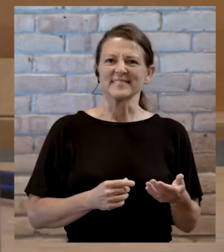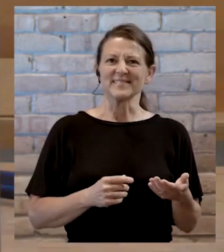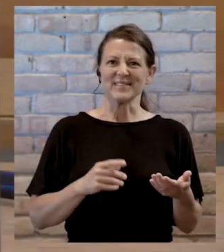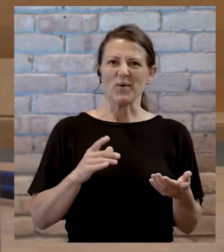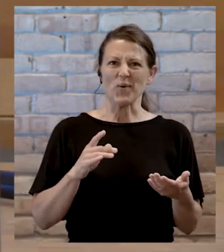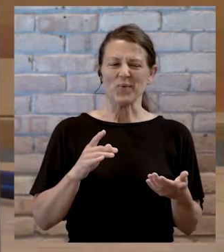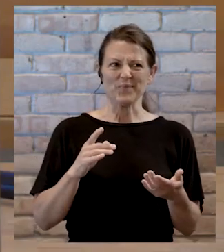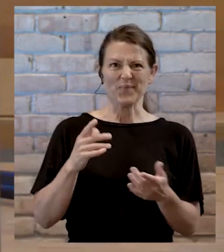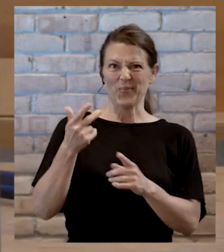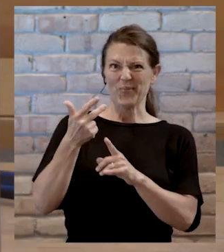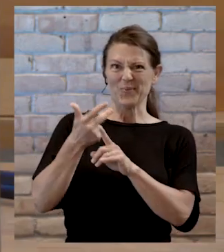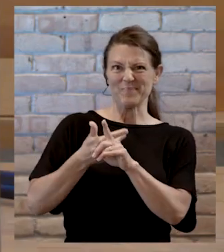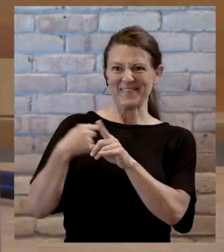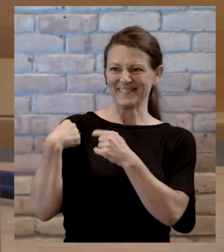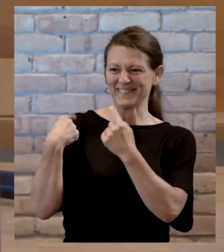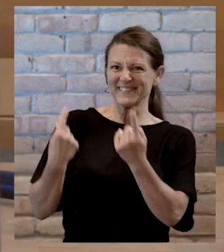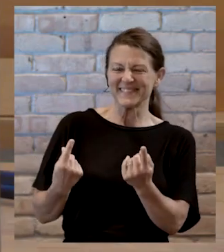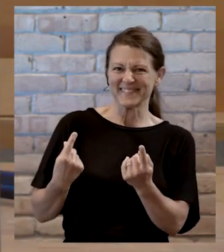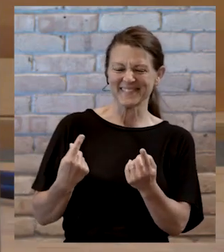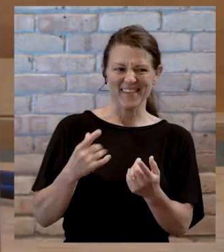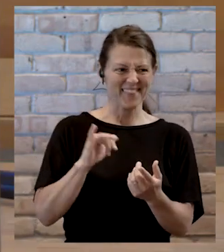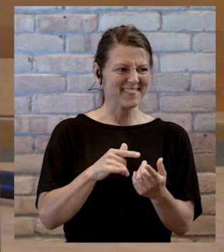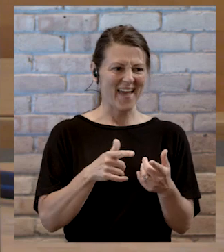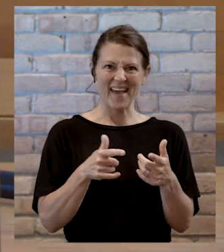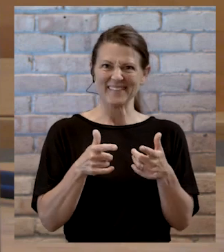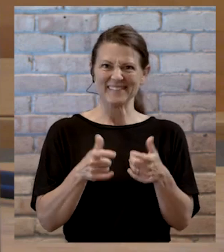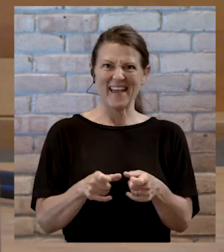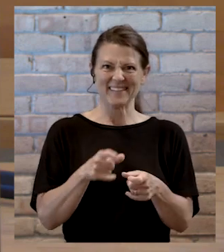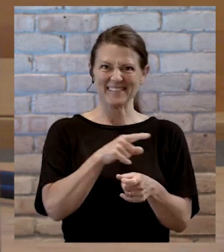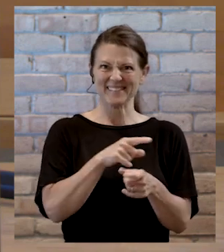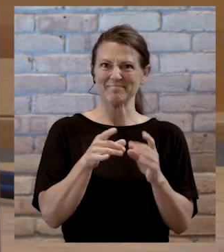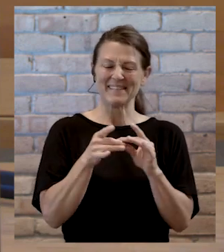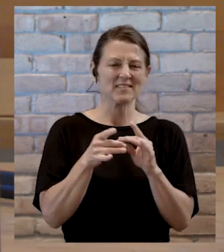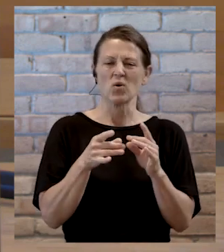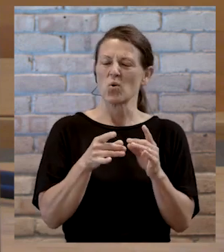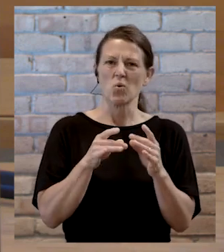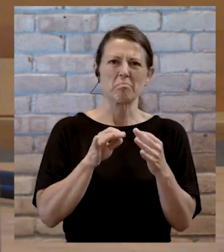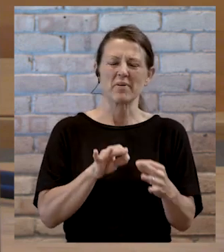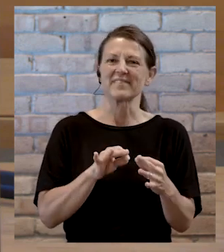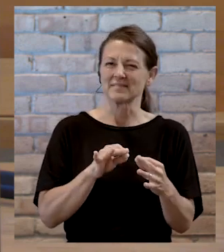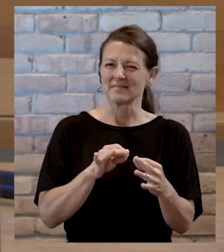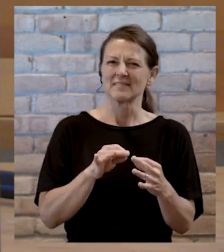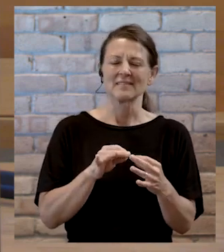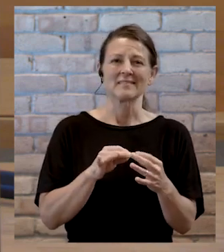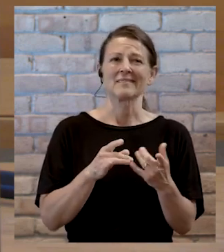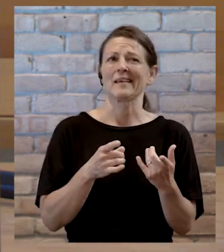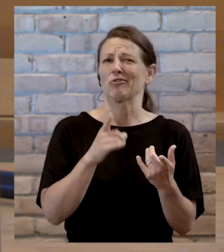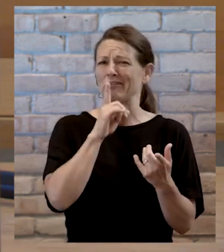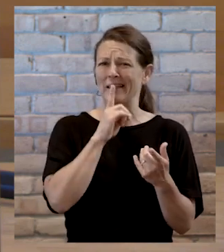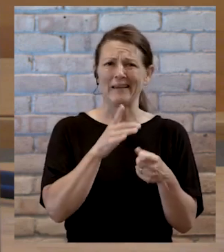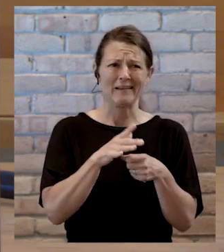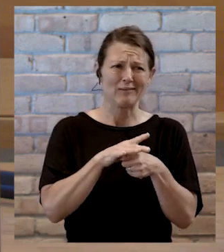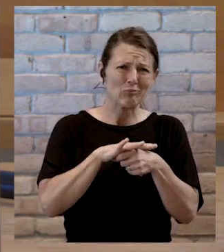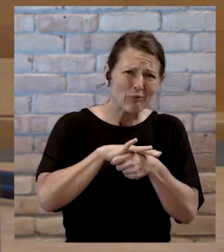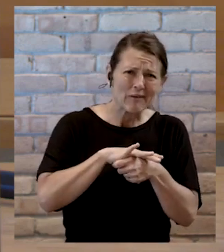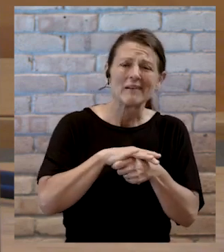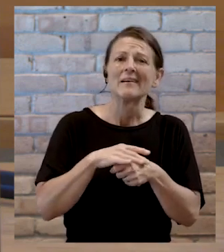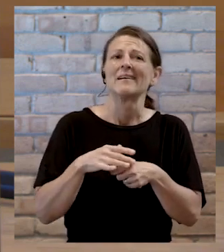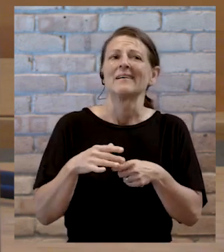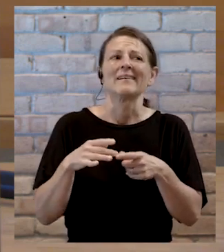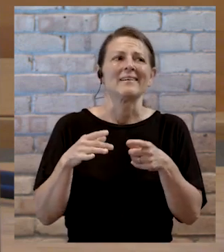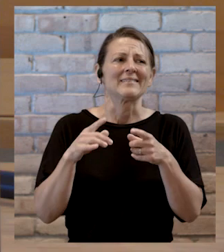last 3 months, this text is perfect, isn't it? We've had pandemics, stuff is going crazy with